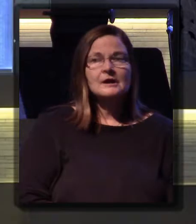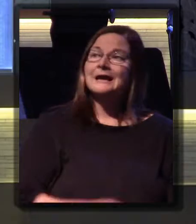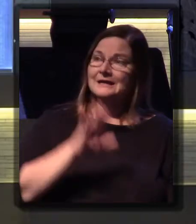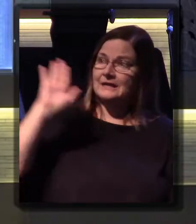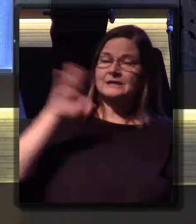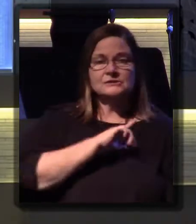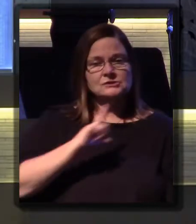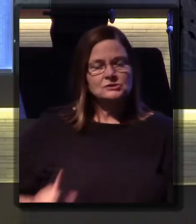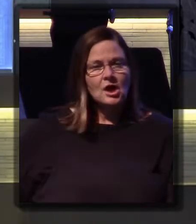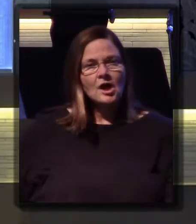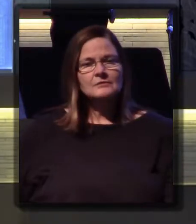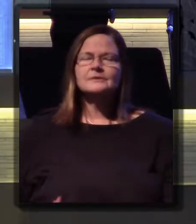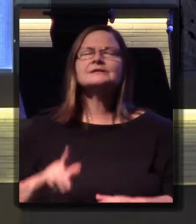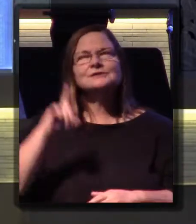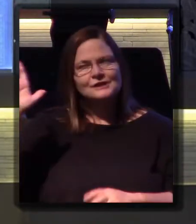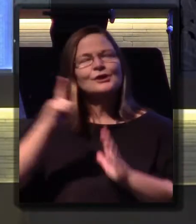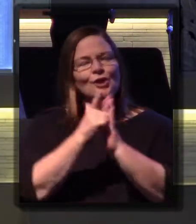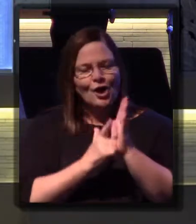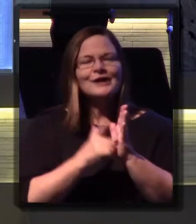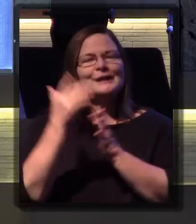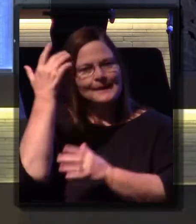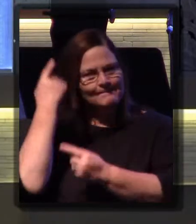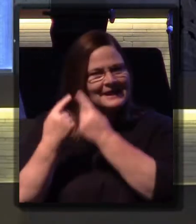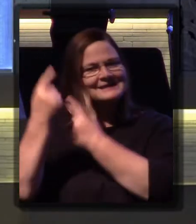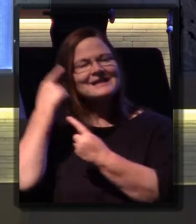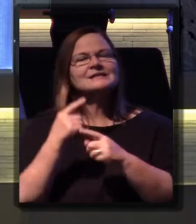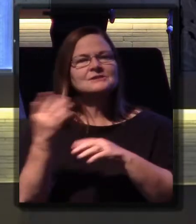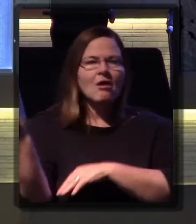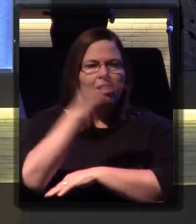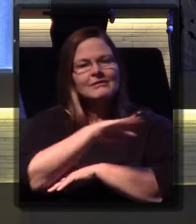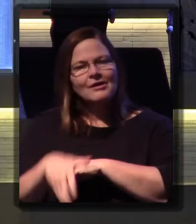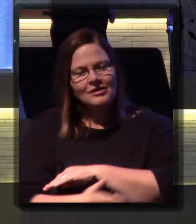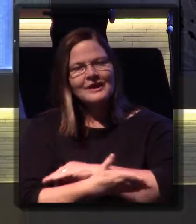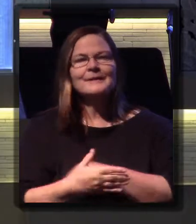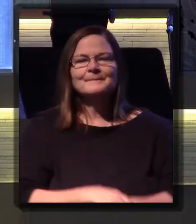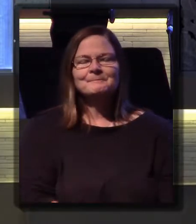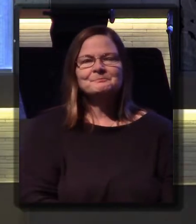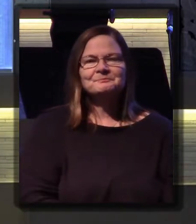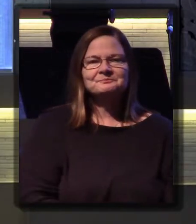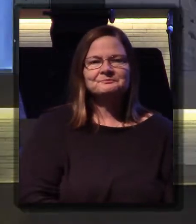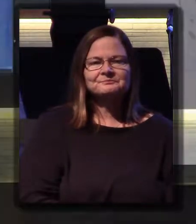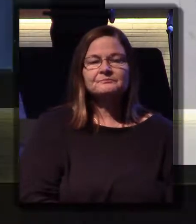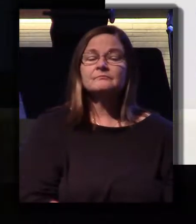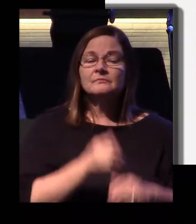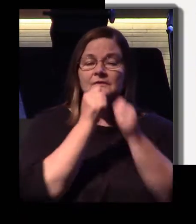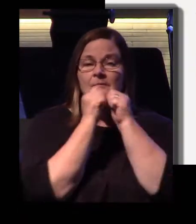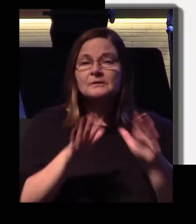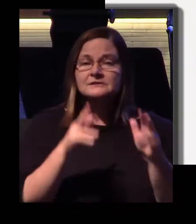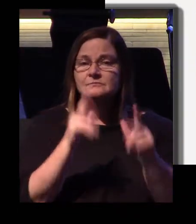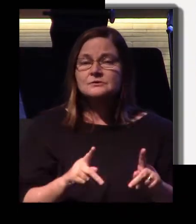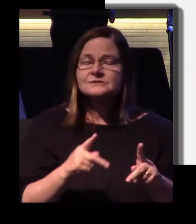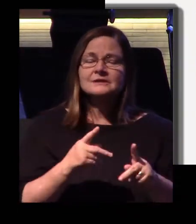his delight, verse 2, is in the law of the Lord, and in his law he meditates day and night. You see,